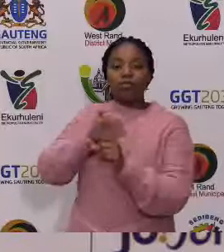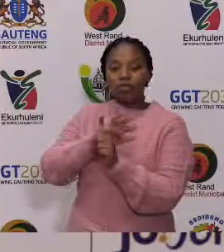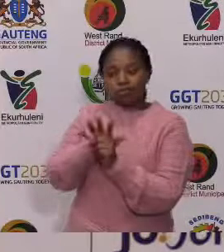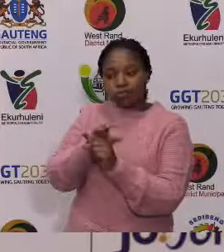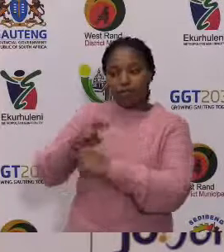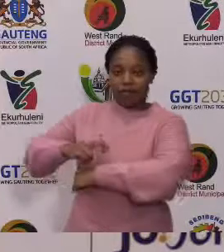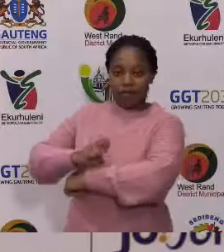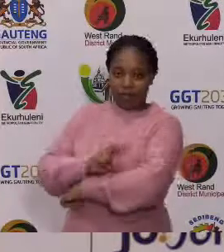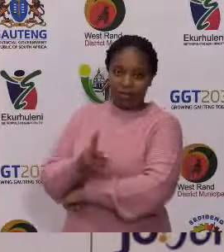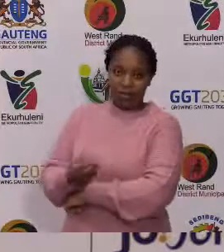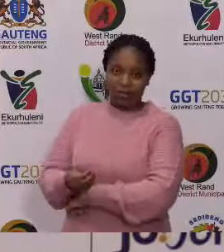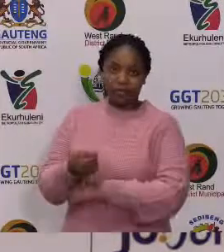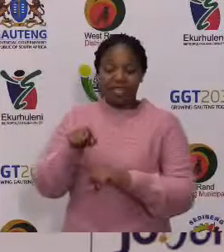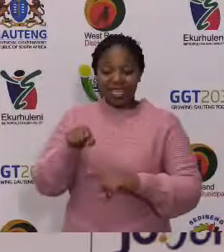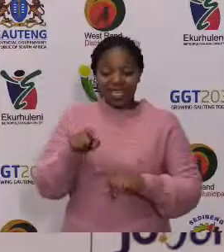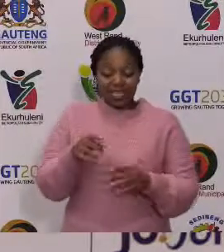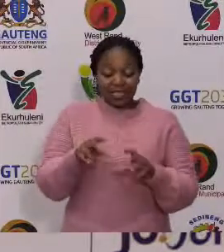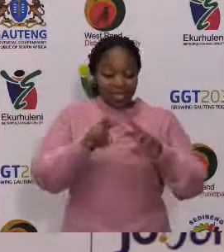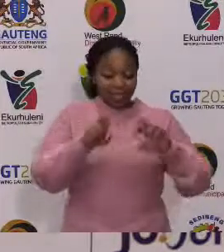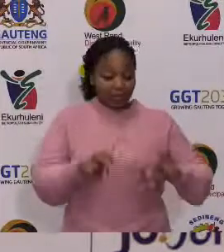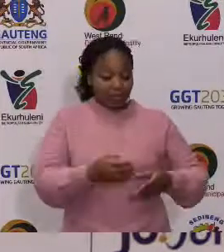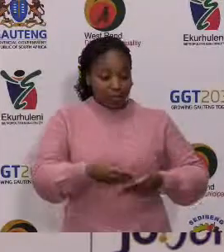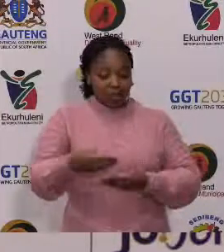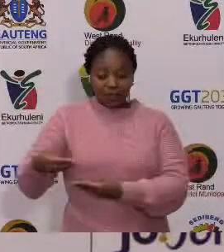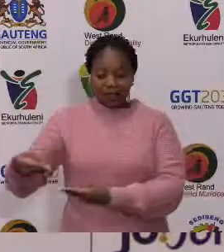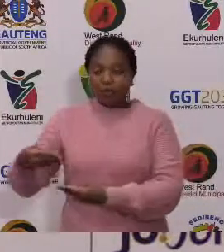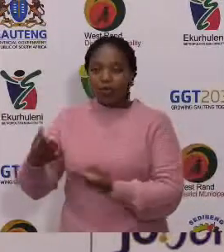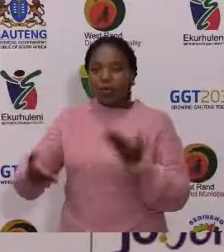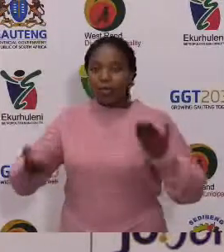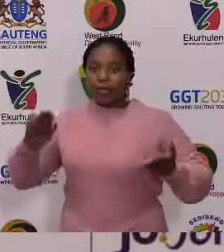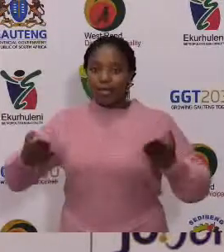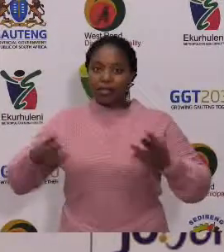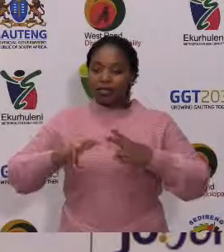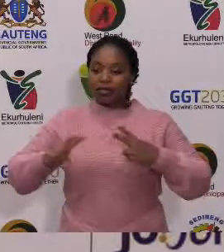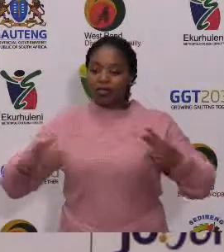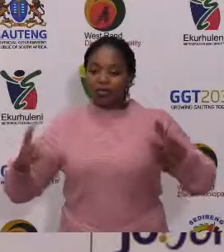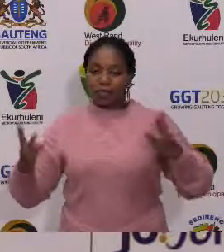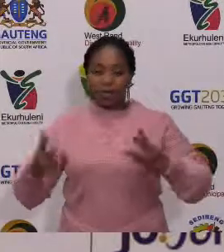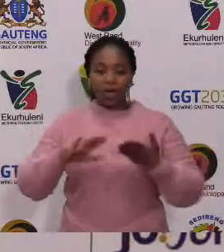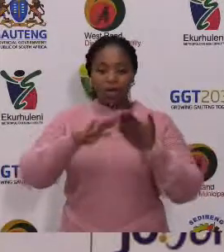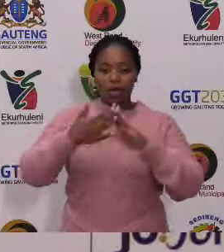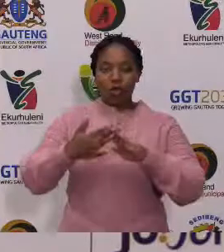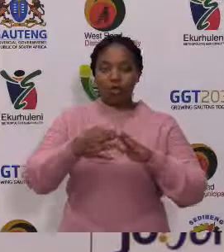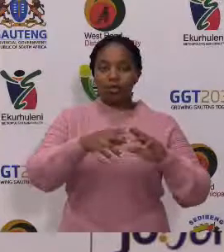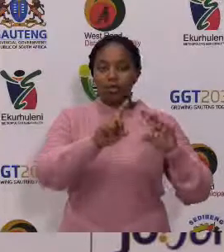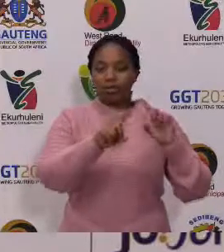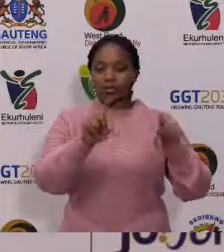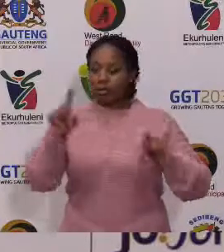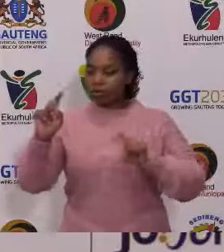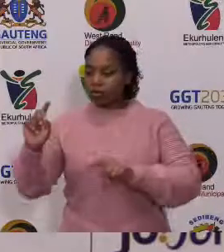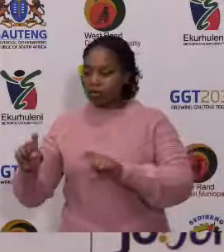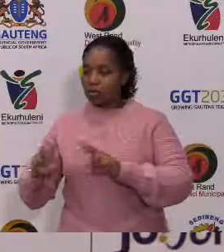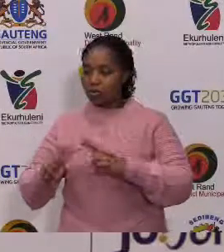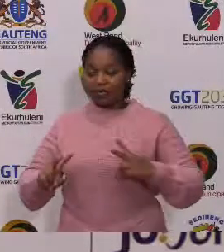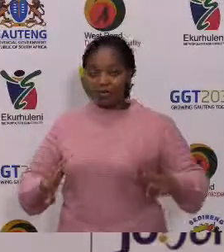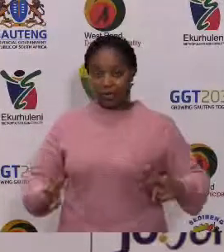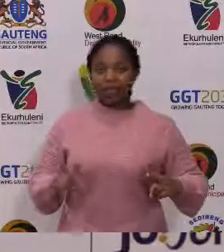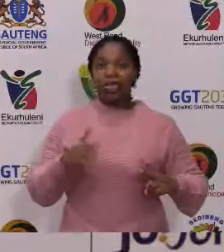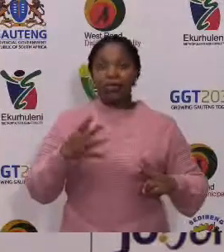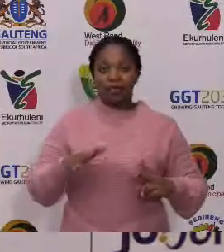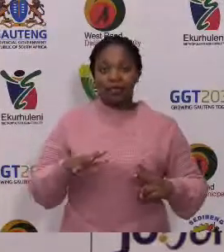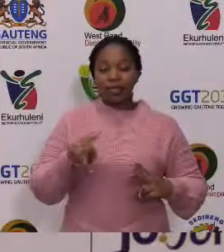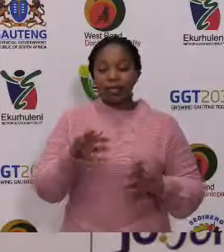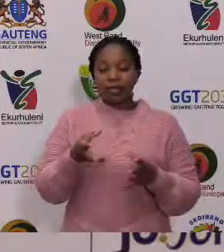survey, we're trying to measure the percentage of people in different communities that have been infected by the virus until